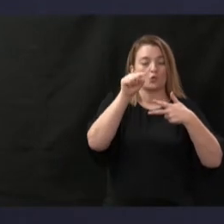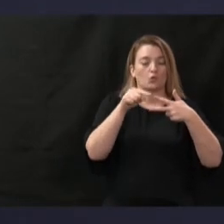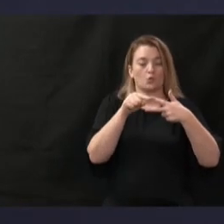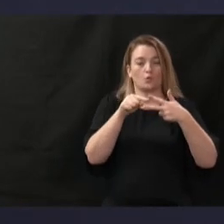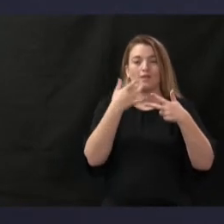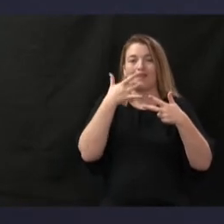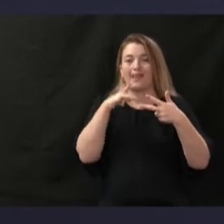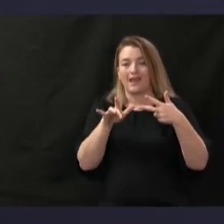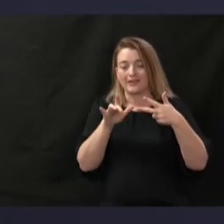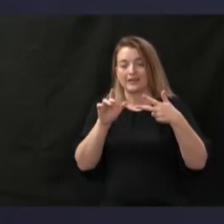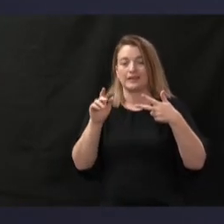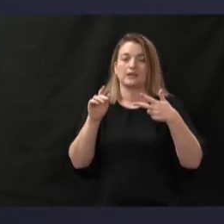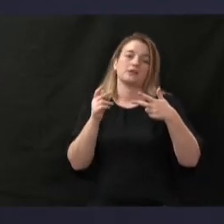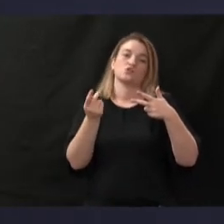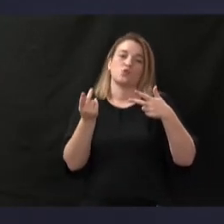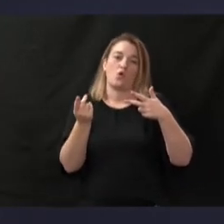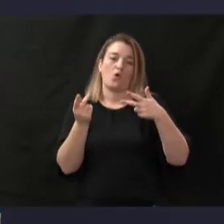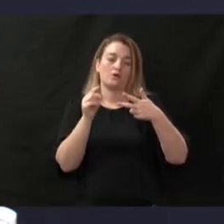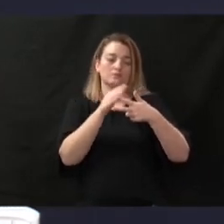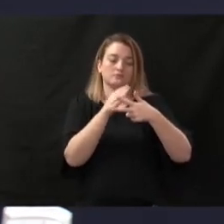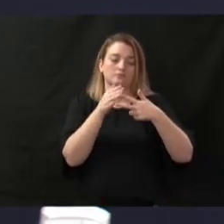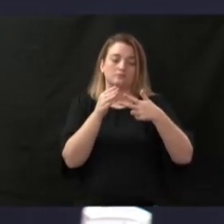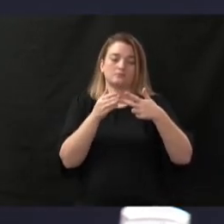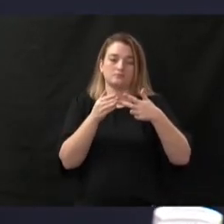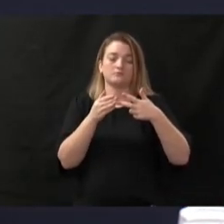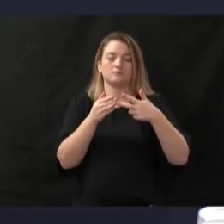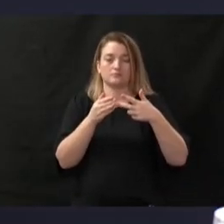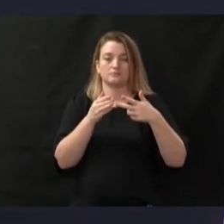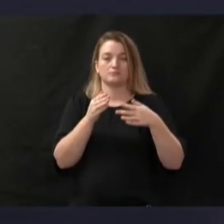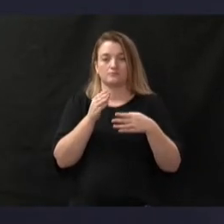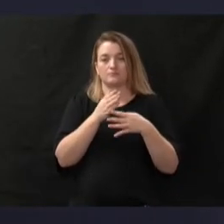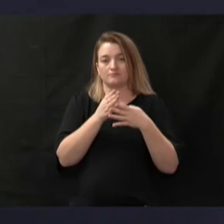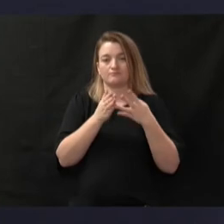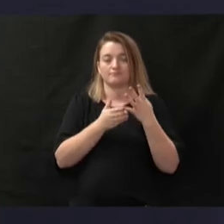And then for the other ones, the two, two, and two,